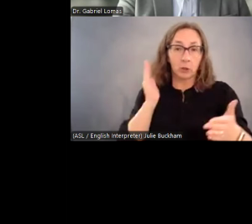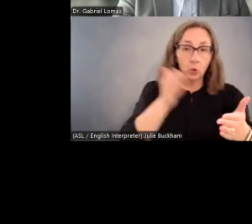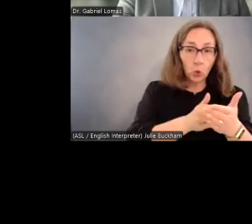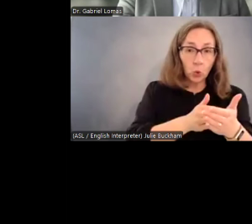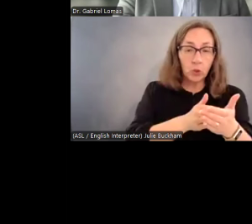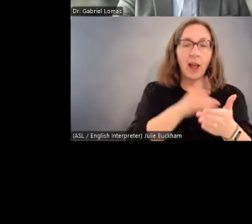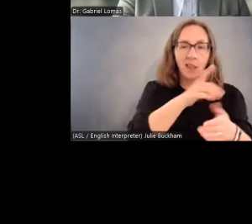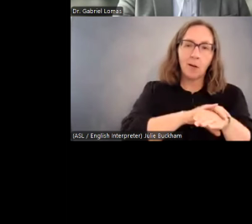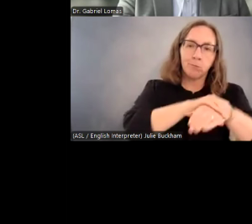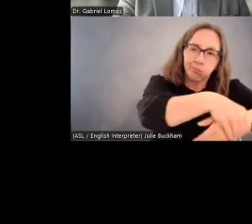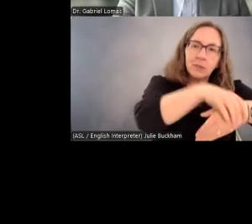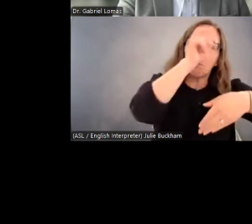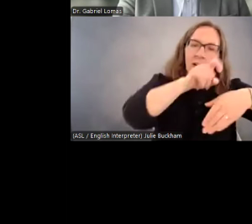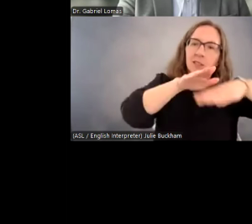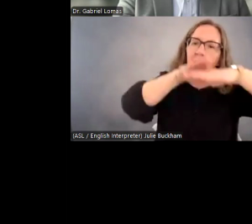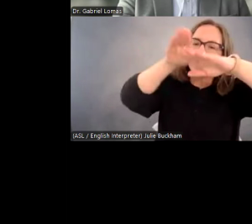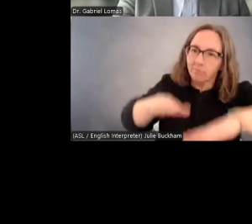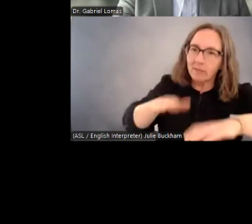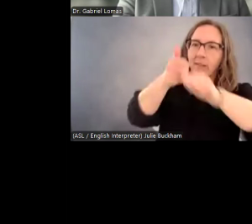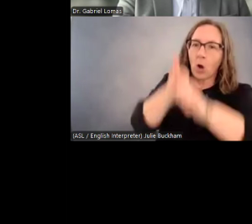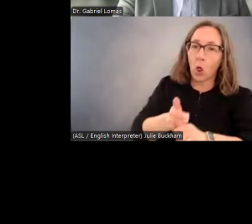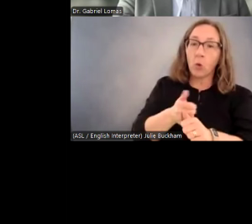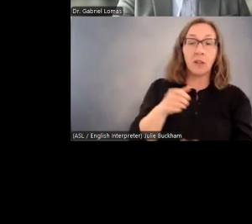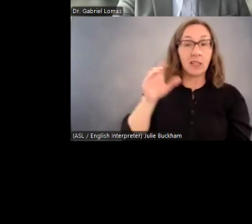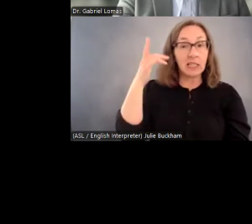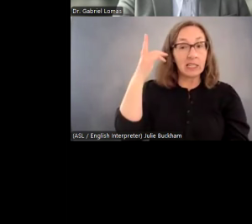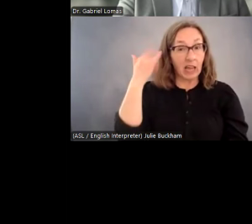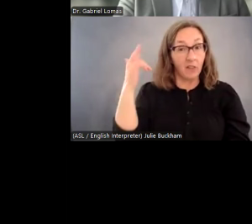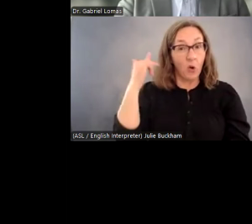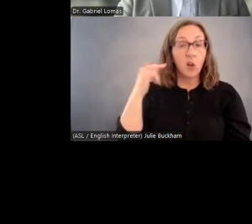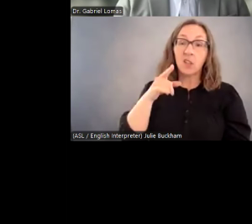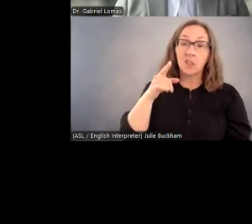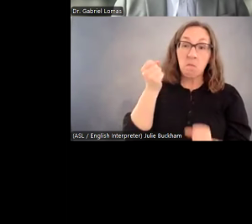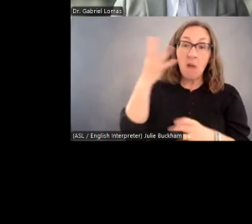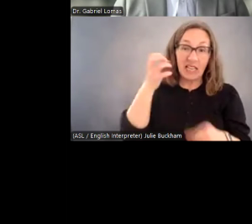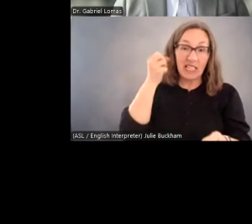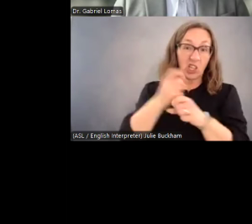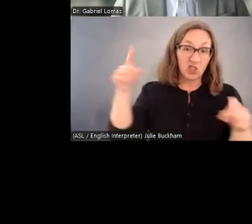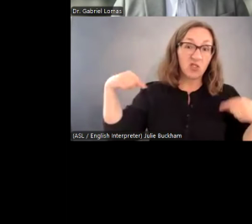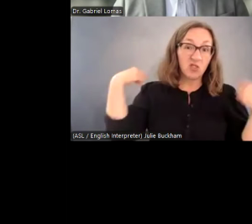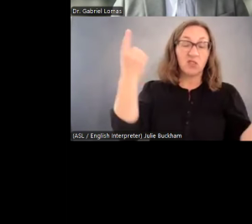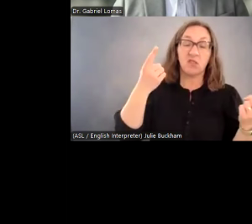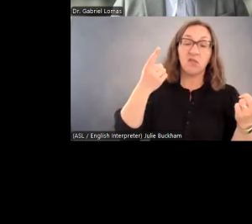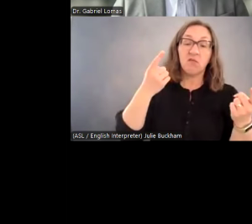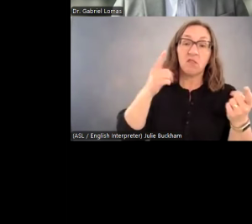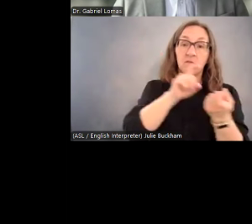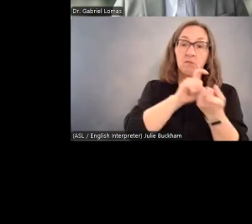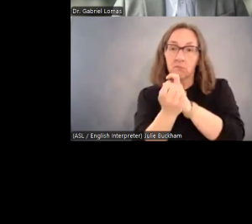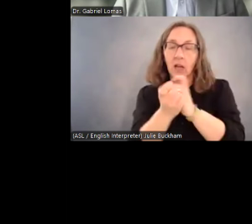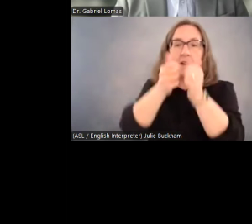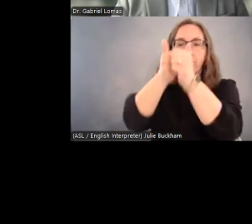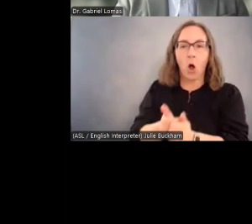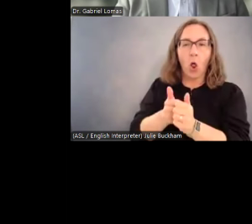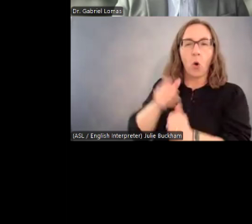been under consent decree actually for a number of years. And some of the issues, again, really have to do with prisons